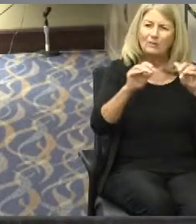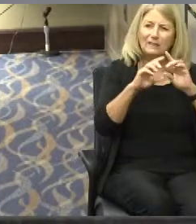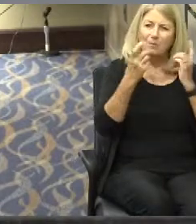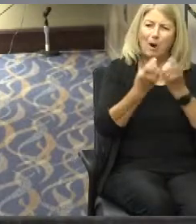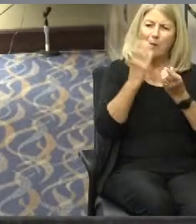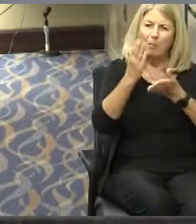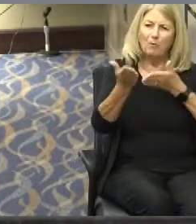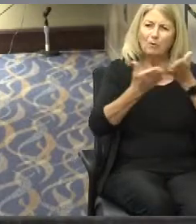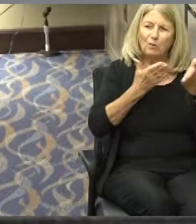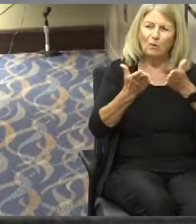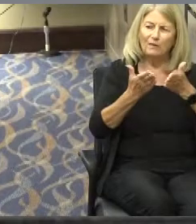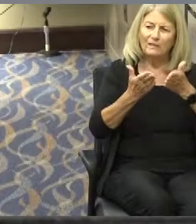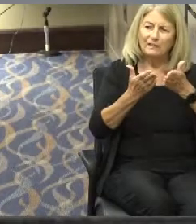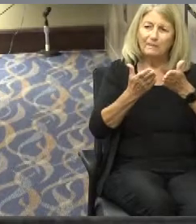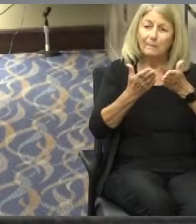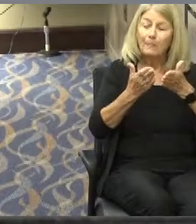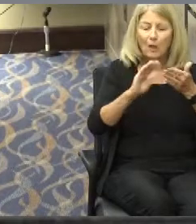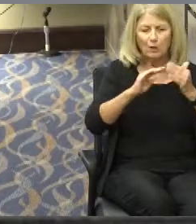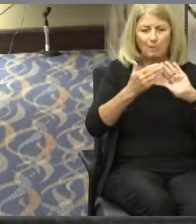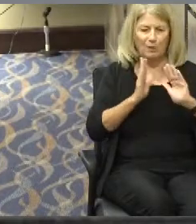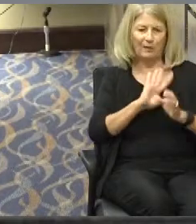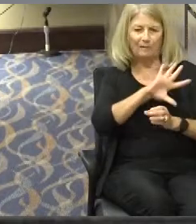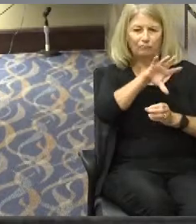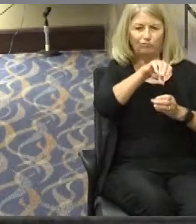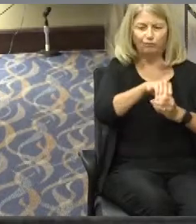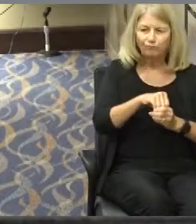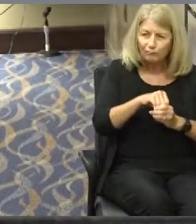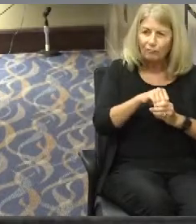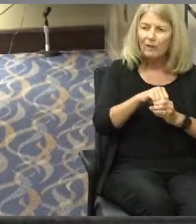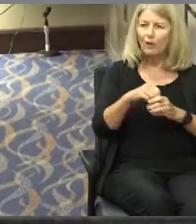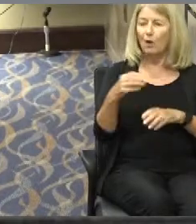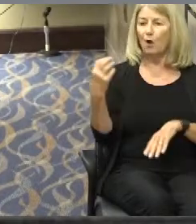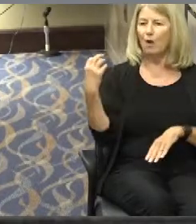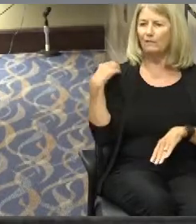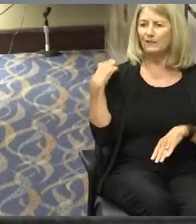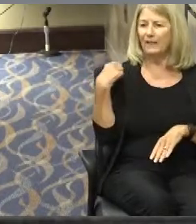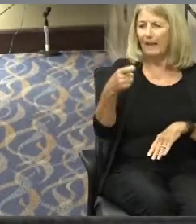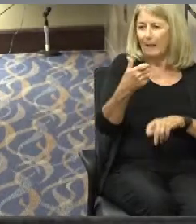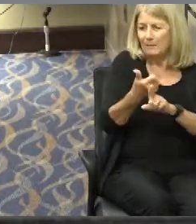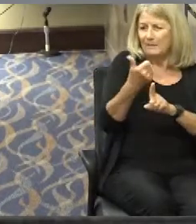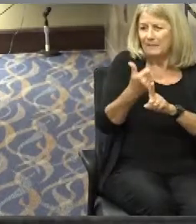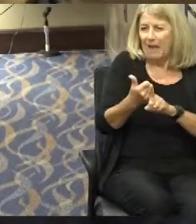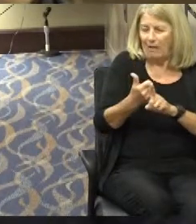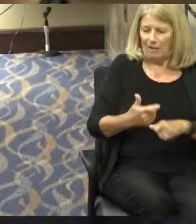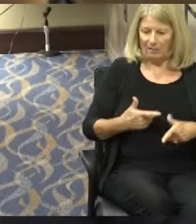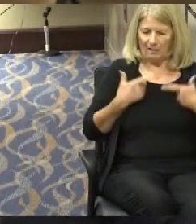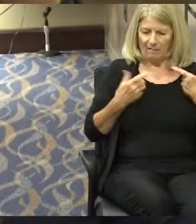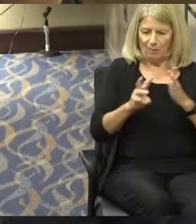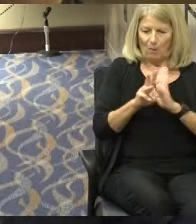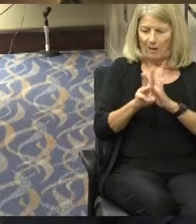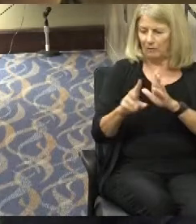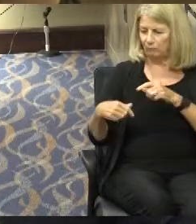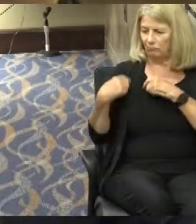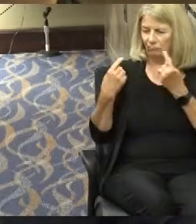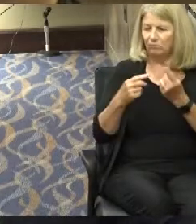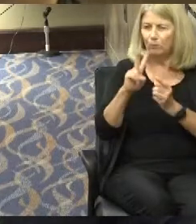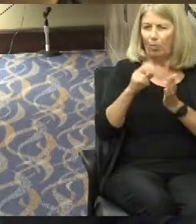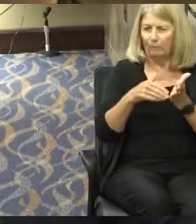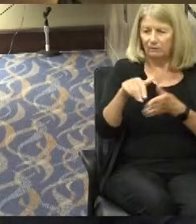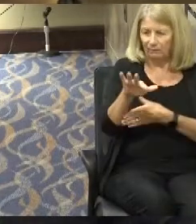serve as our community engagement officer. Josh has been living in Waco, I believe, since 2005 when he moved